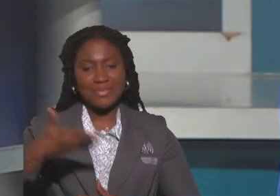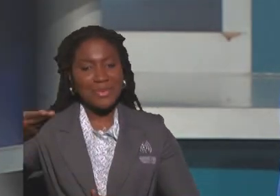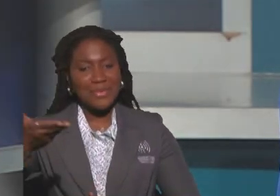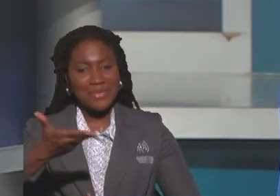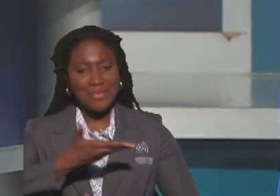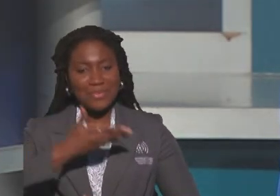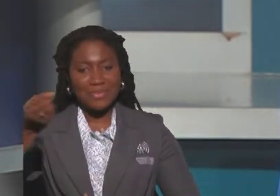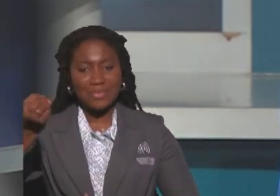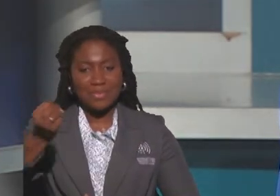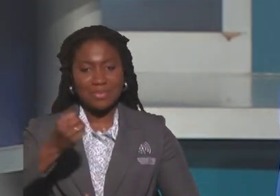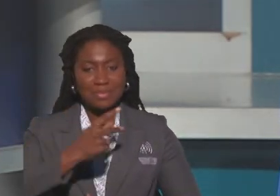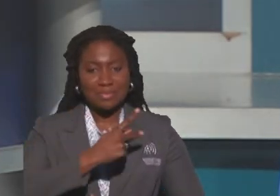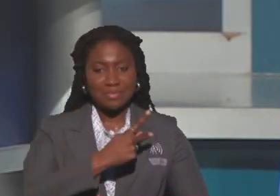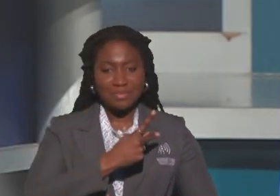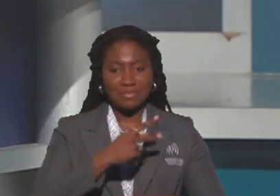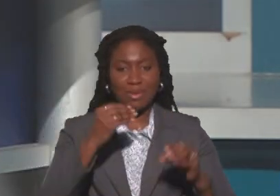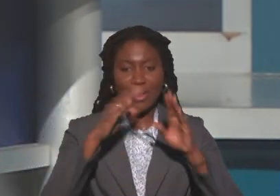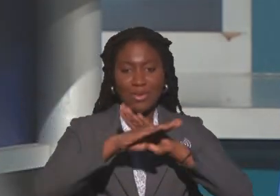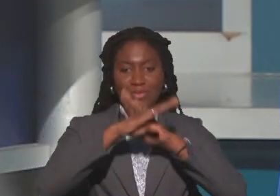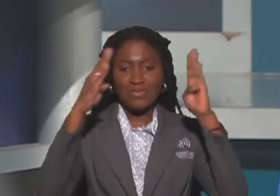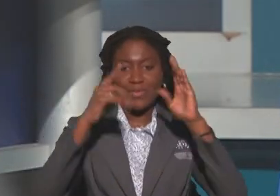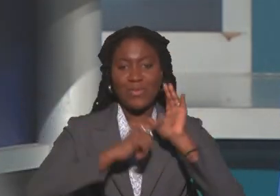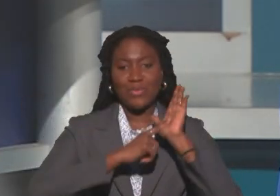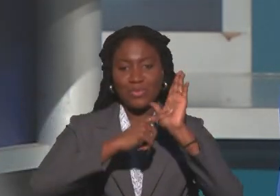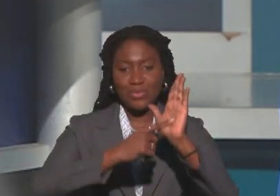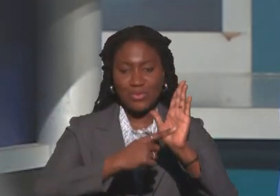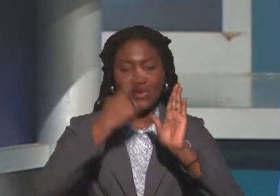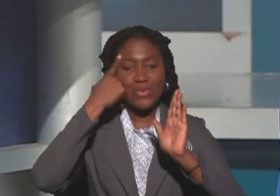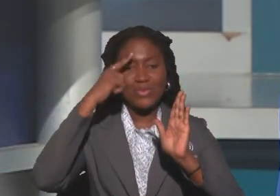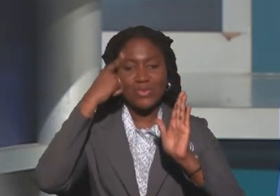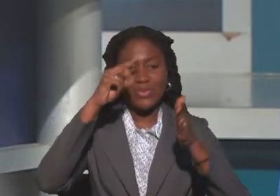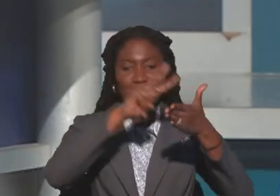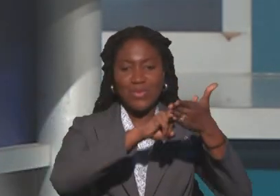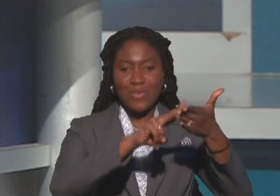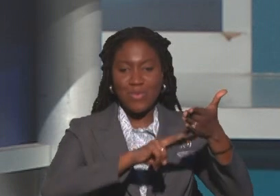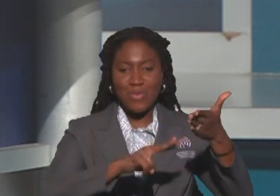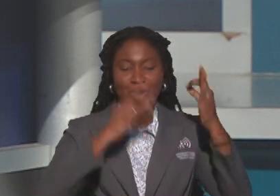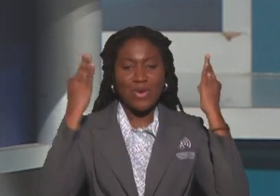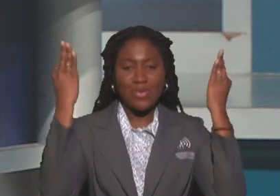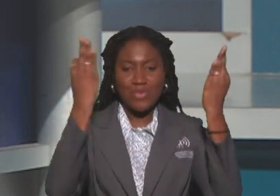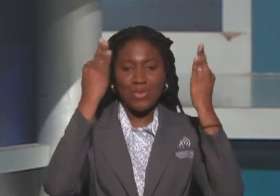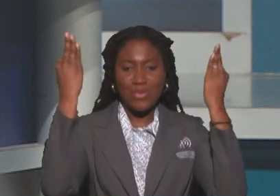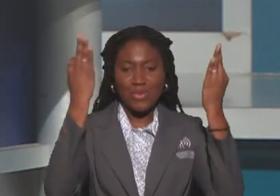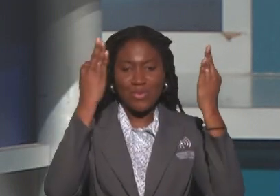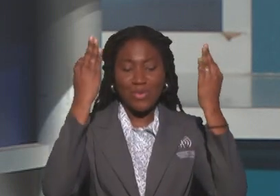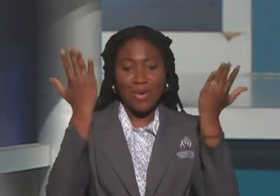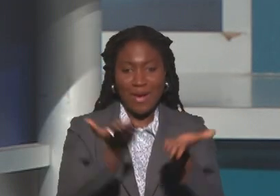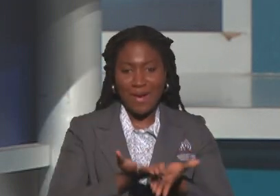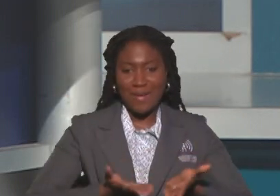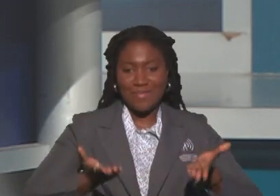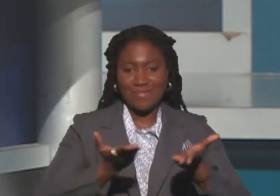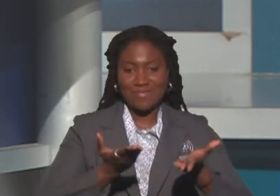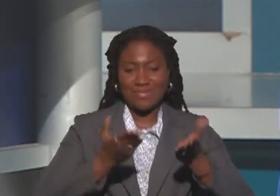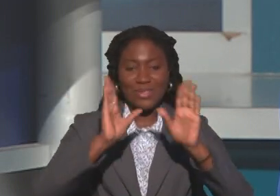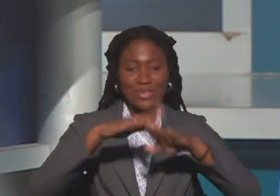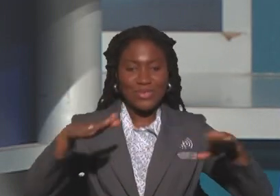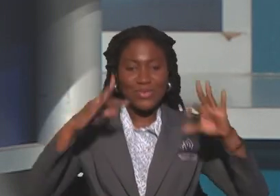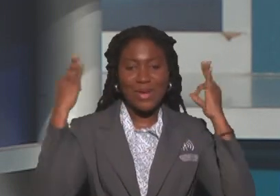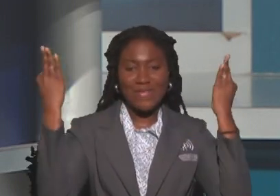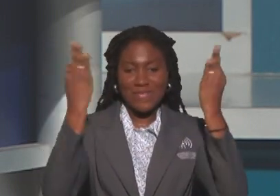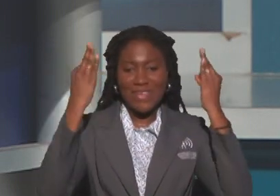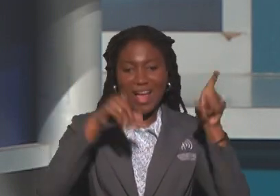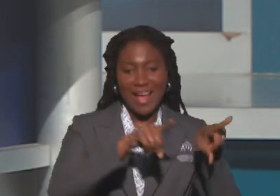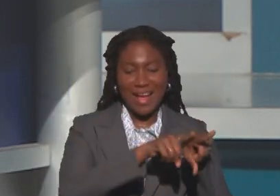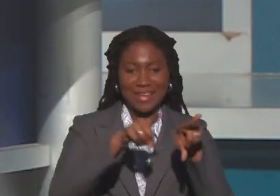Welcome back to the Now Morning Show. So the premier annual literary fest, NGC Bocas Lit Festival, is here, and Children's Festival as